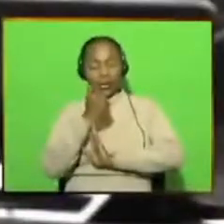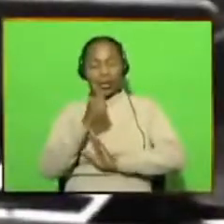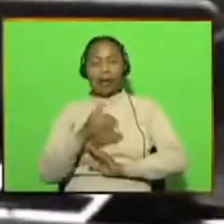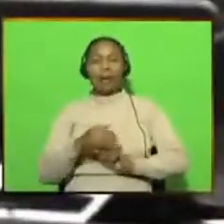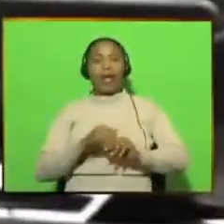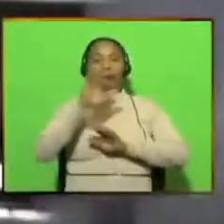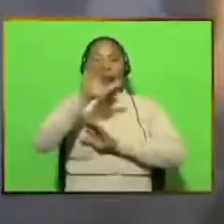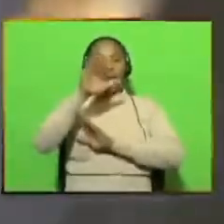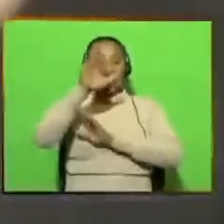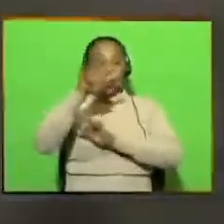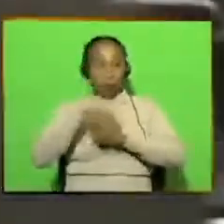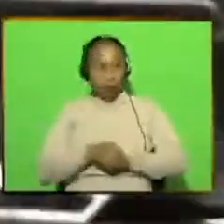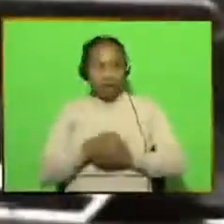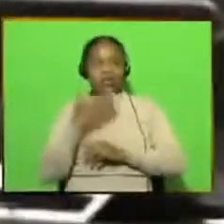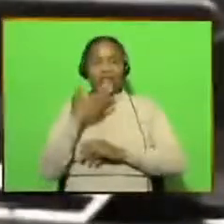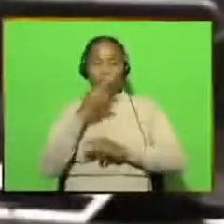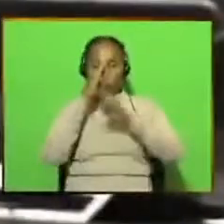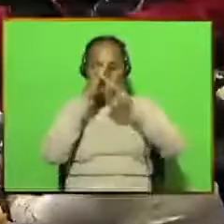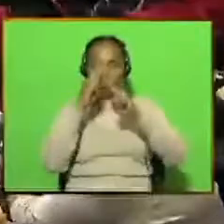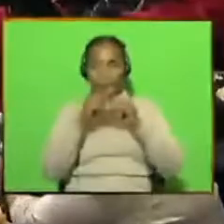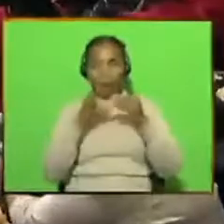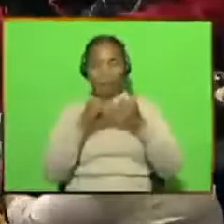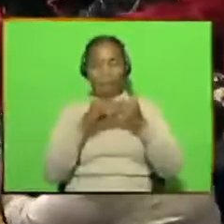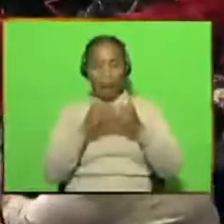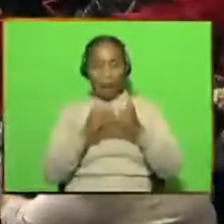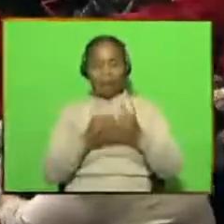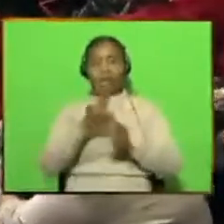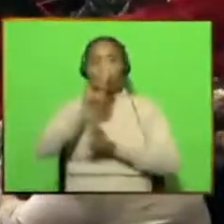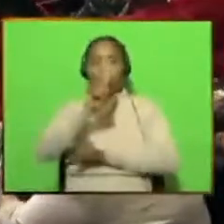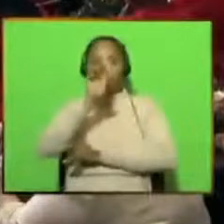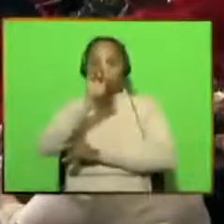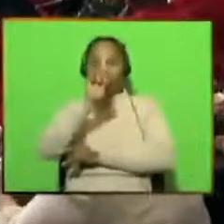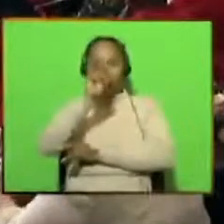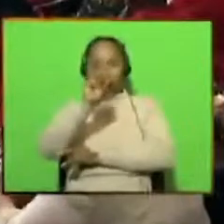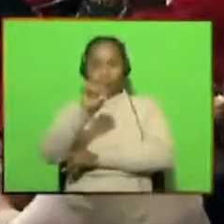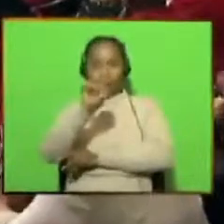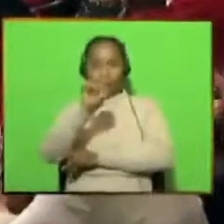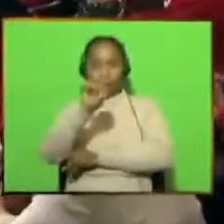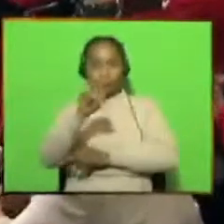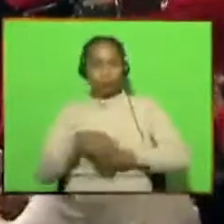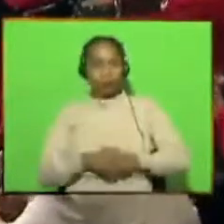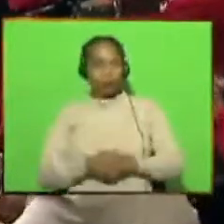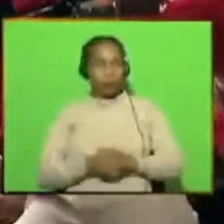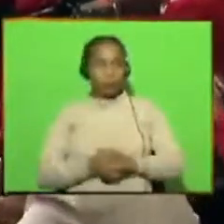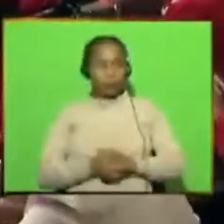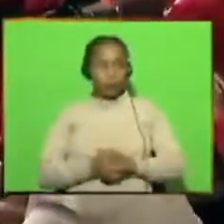Thank you, Honorable Member. United Democratic Movement.